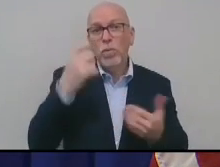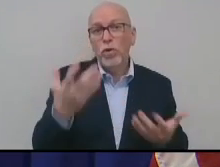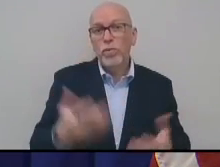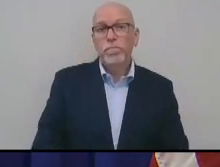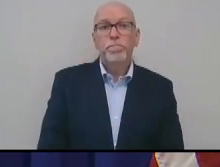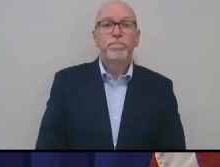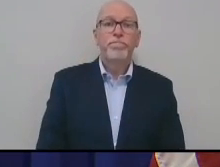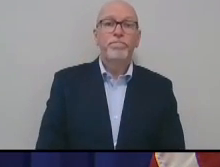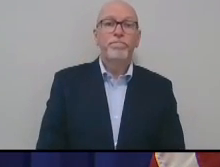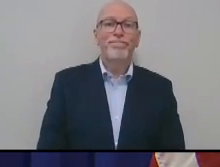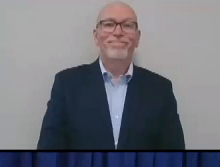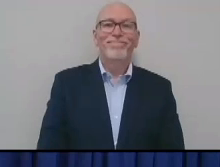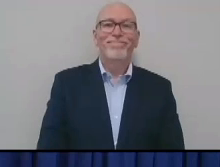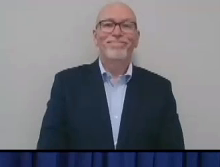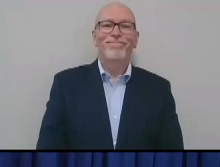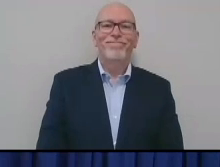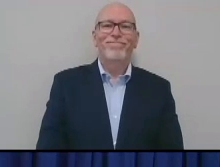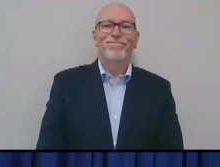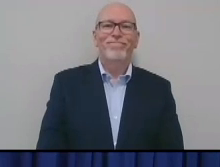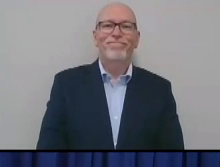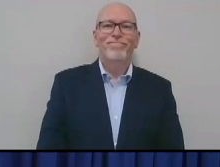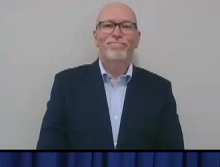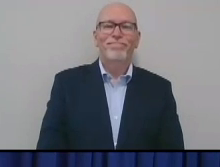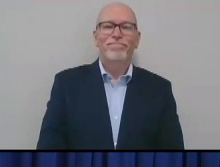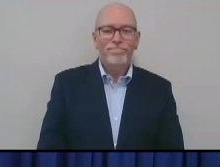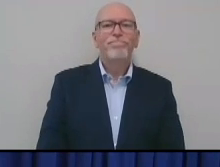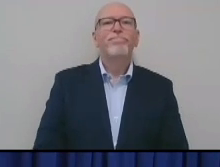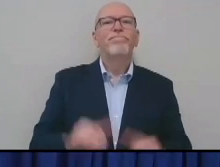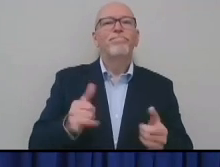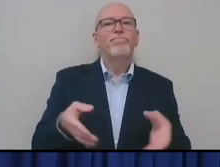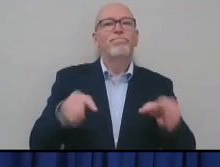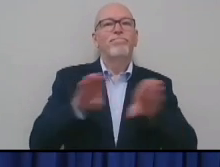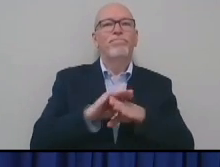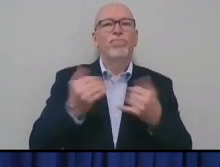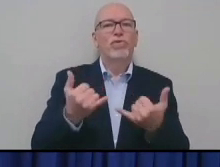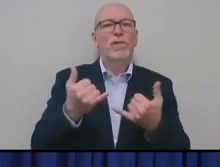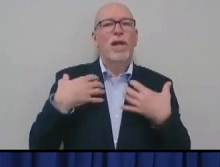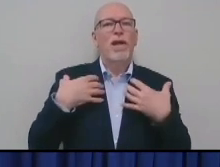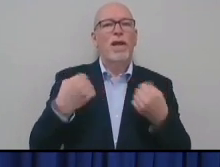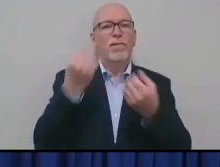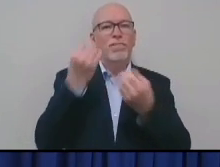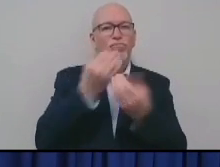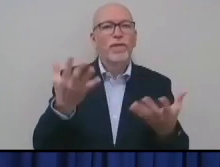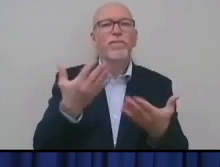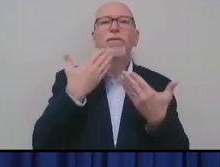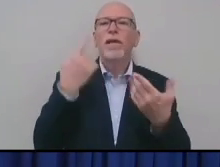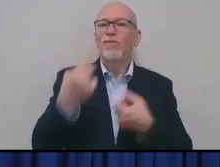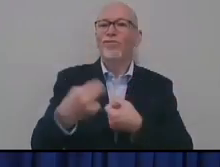That concludes today's health briefing. Thank you all for joining.